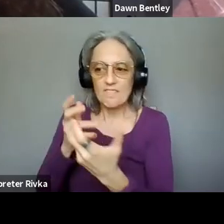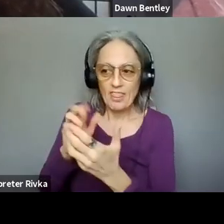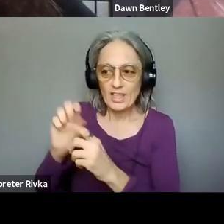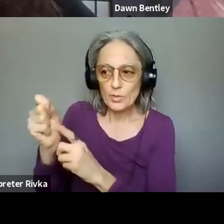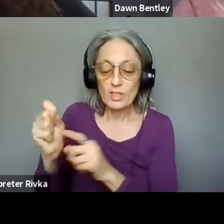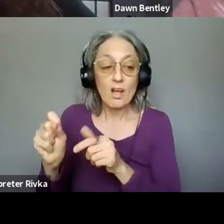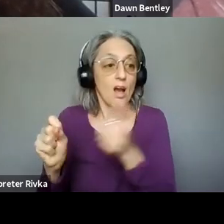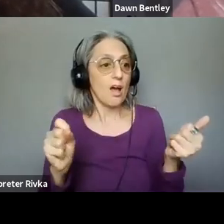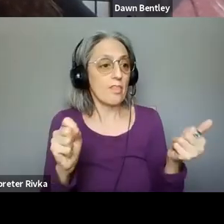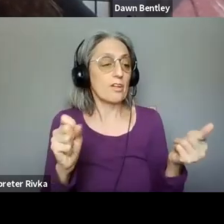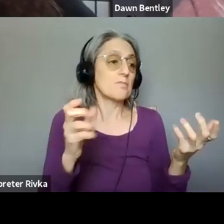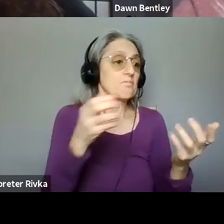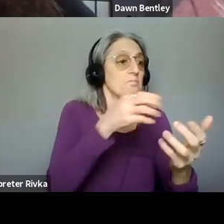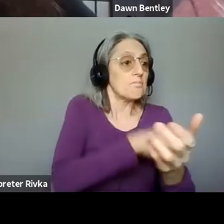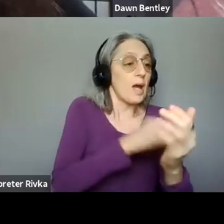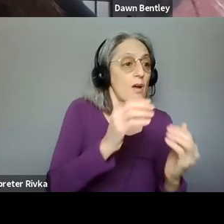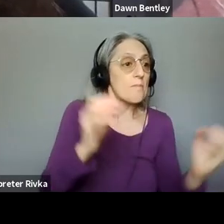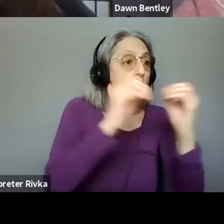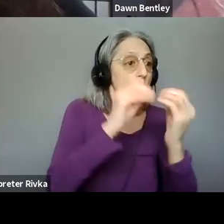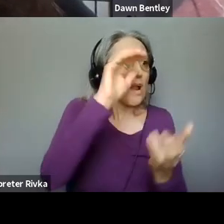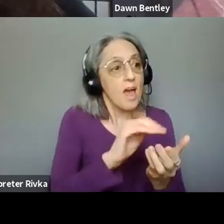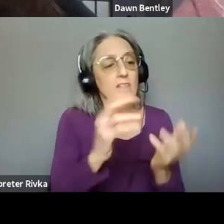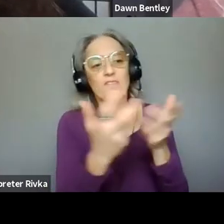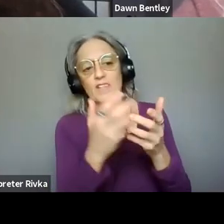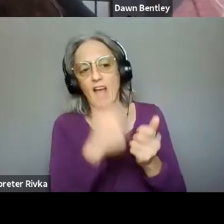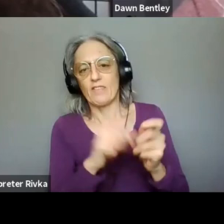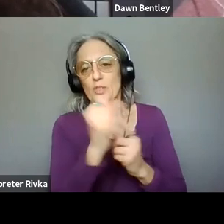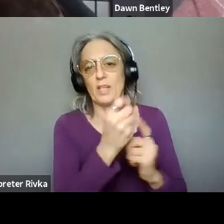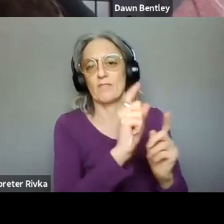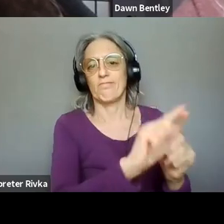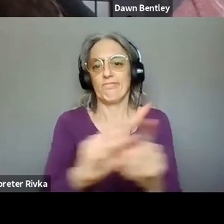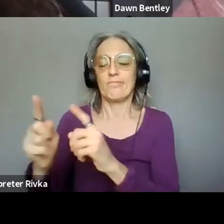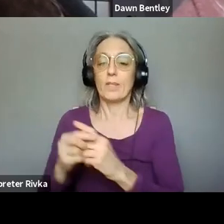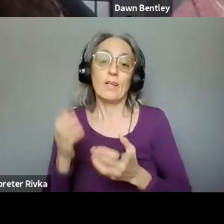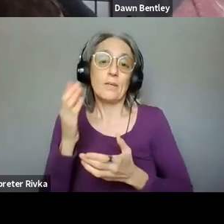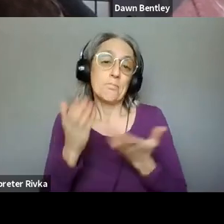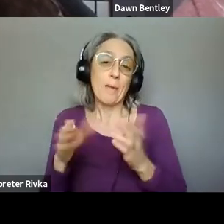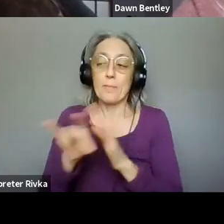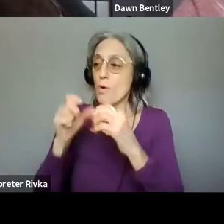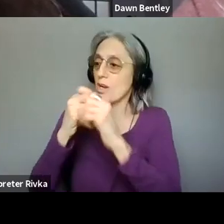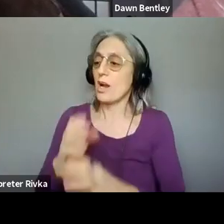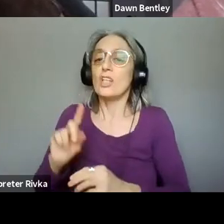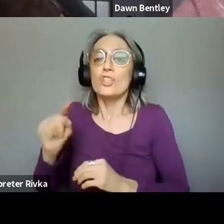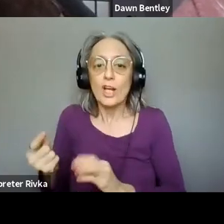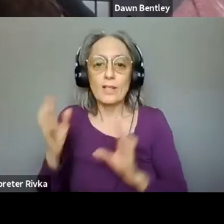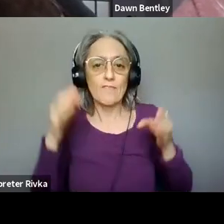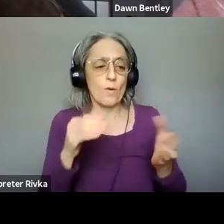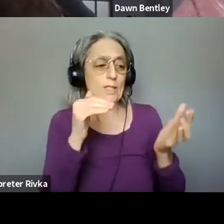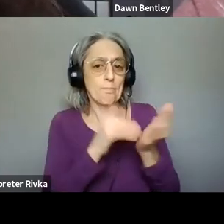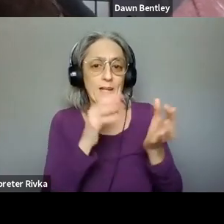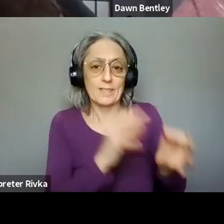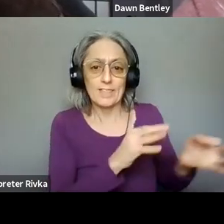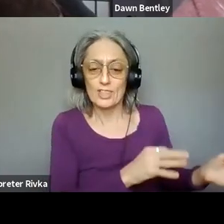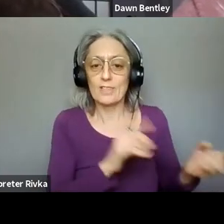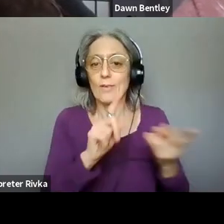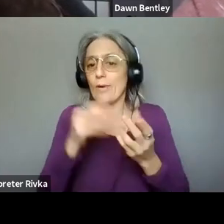someone ability to make maybe medical decisions, maybe placement decisions. Those are generally the two biggest decisions